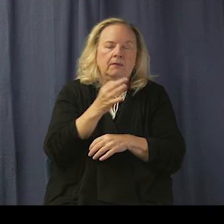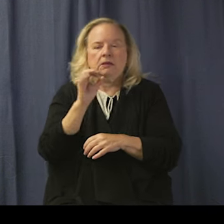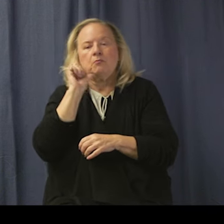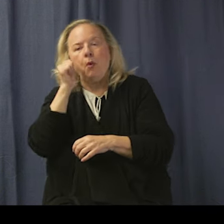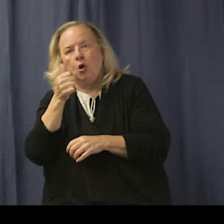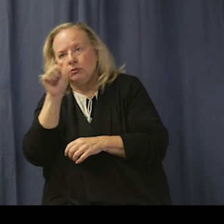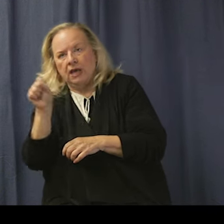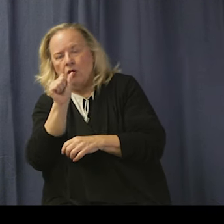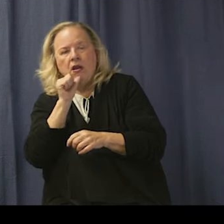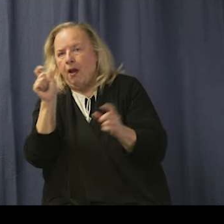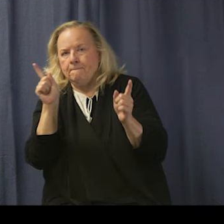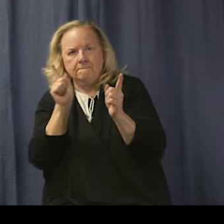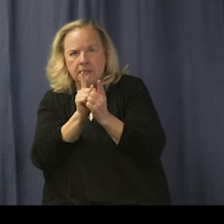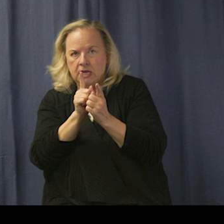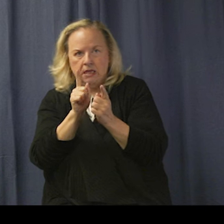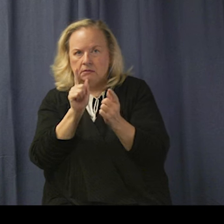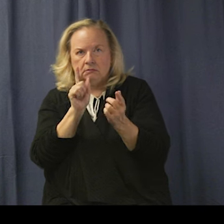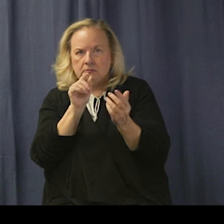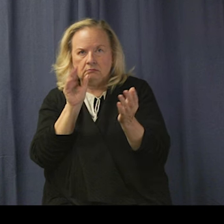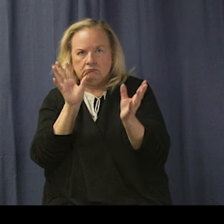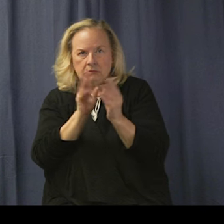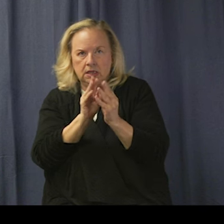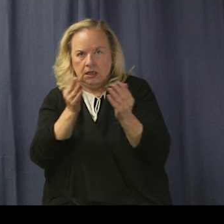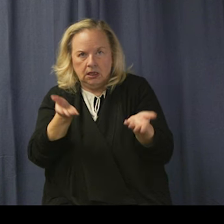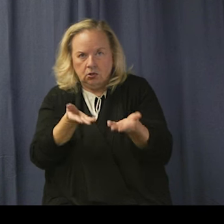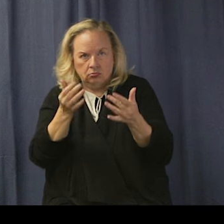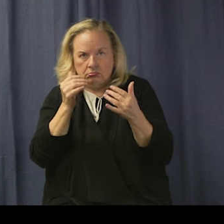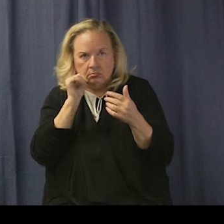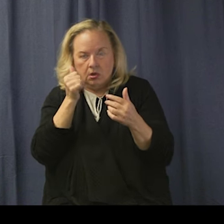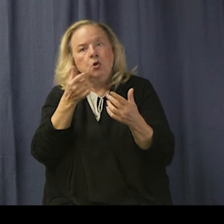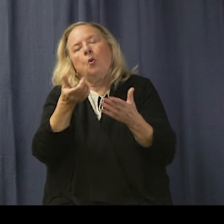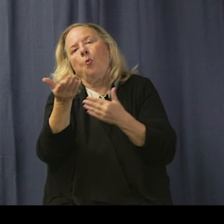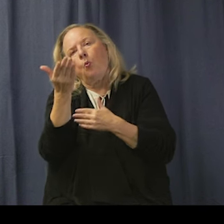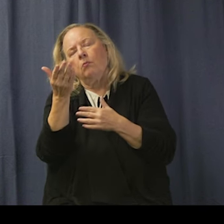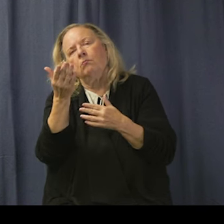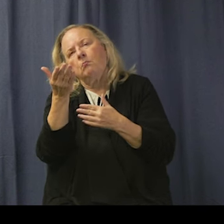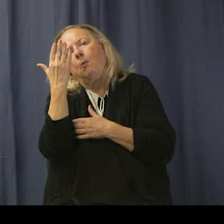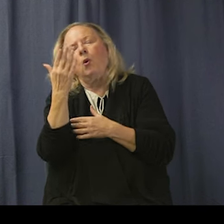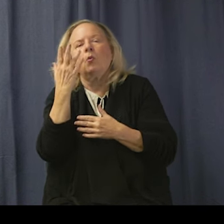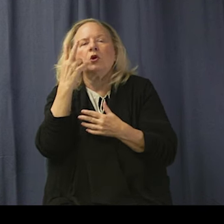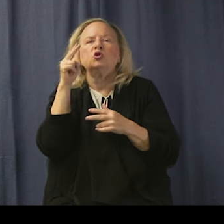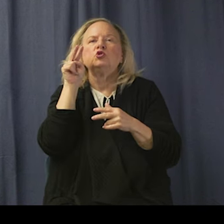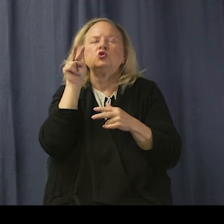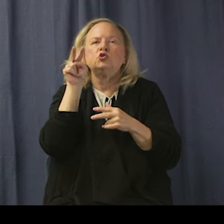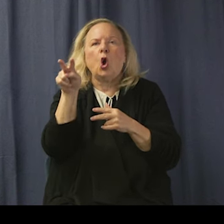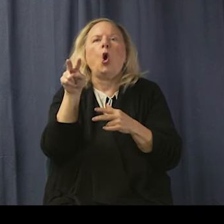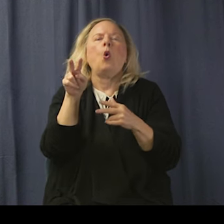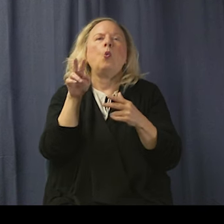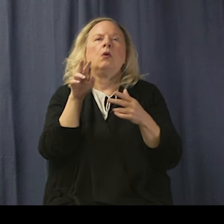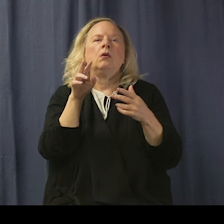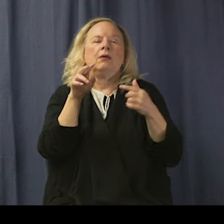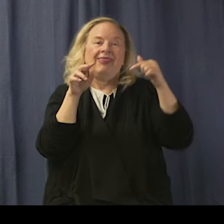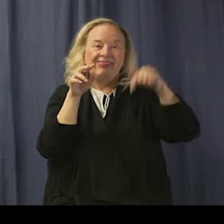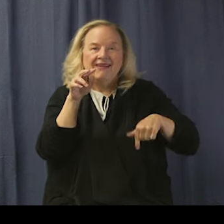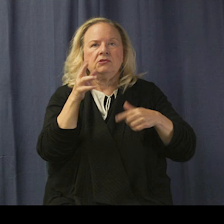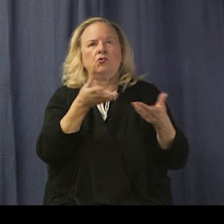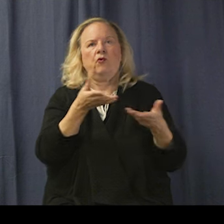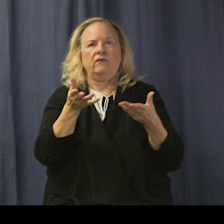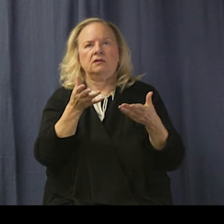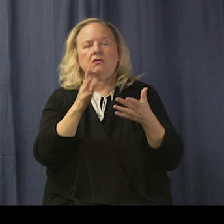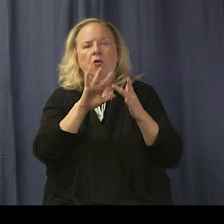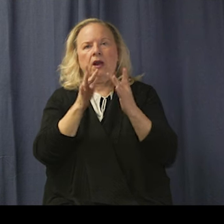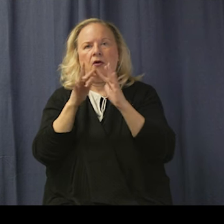online, you can watch tomorrow morning if you want to. We're going to have this service live streamed. Well,